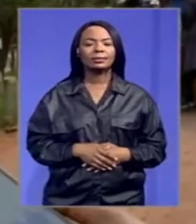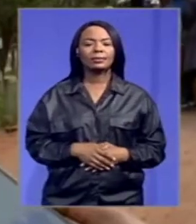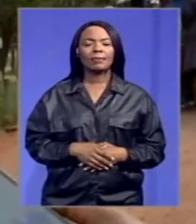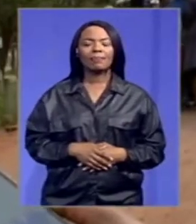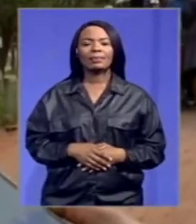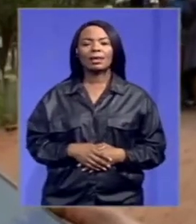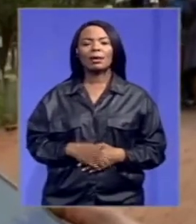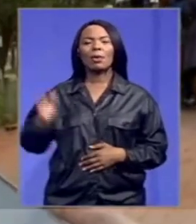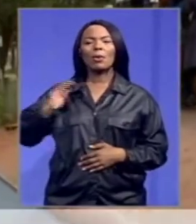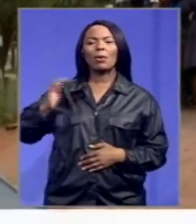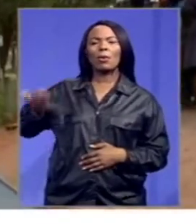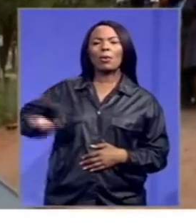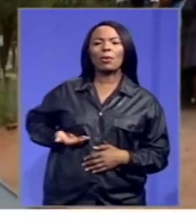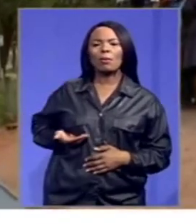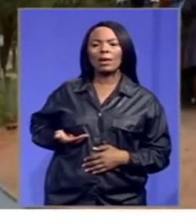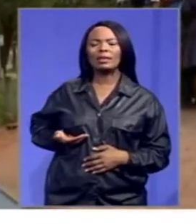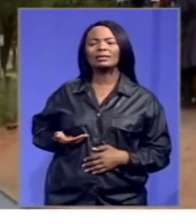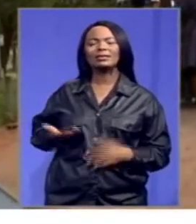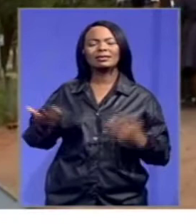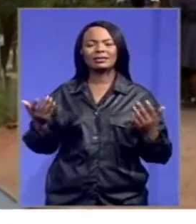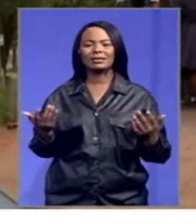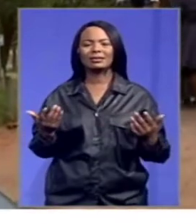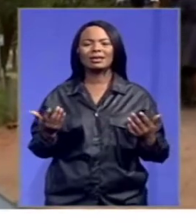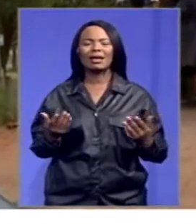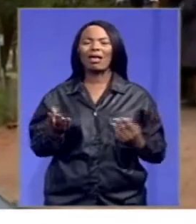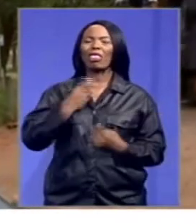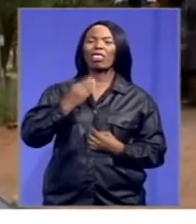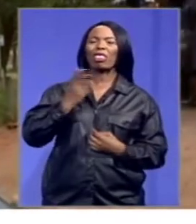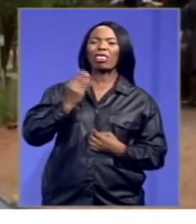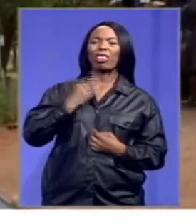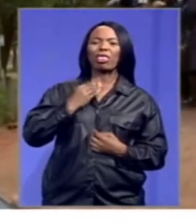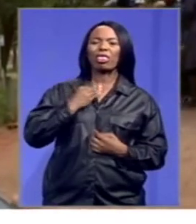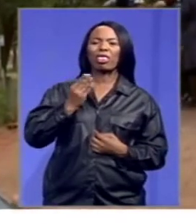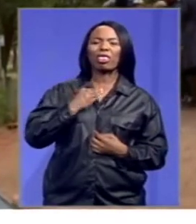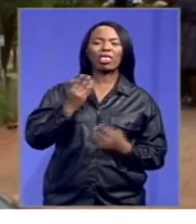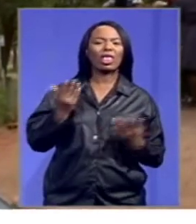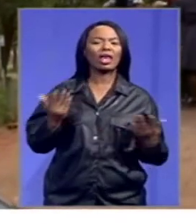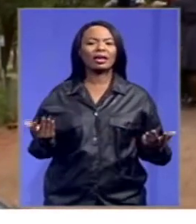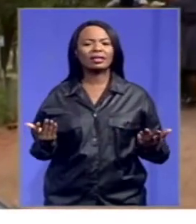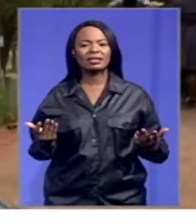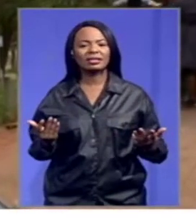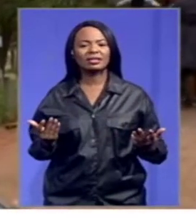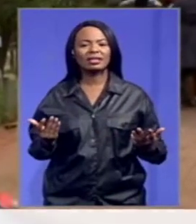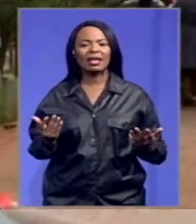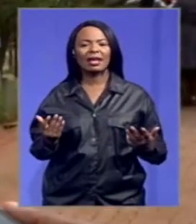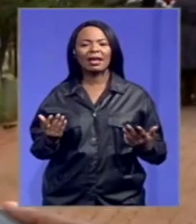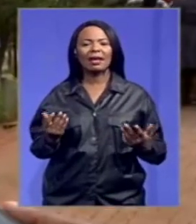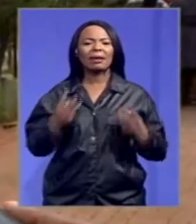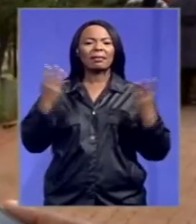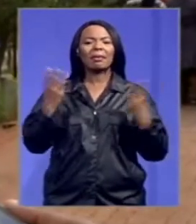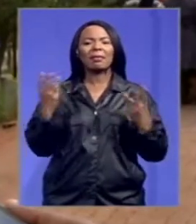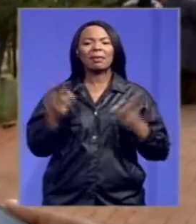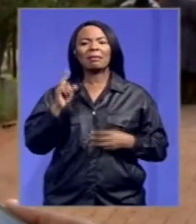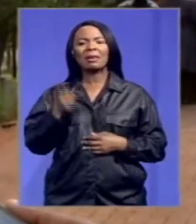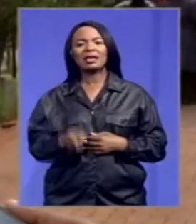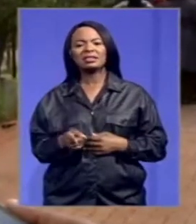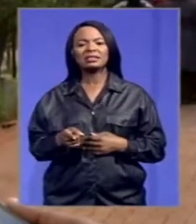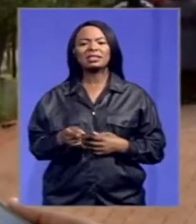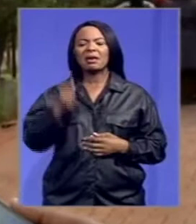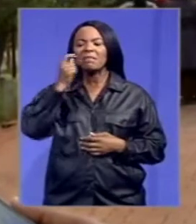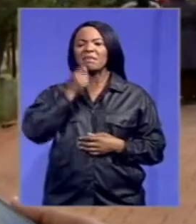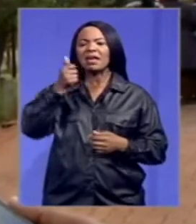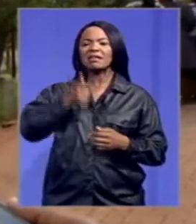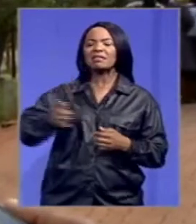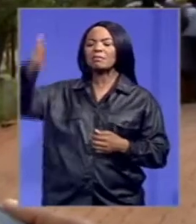women have been undermined. We are regarded as people who must be led by men. But